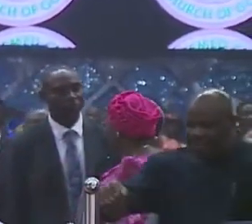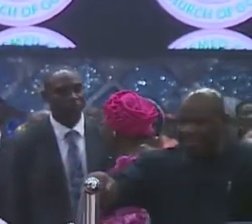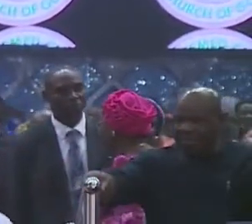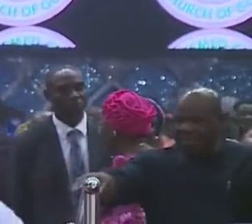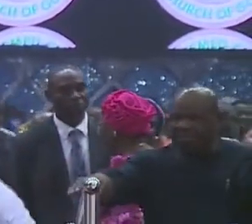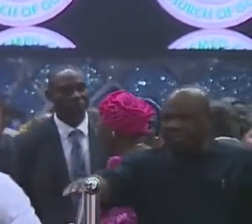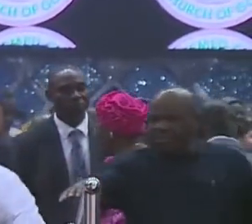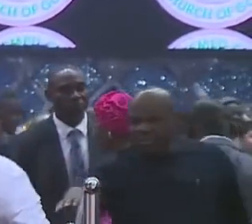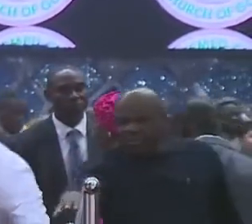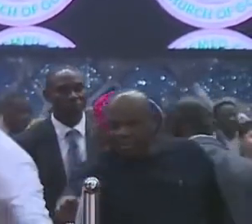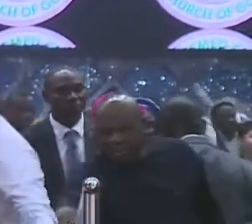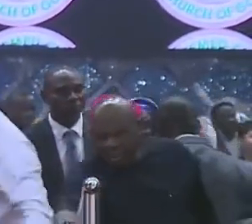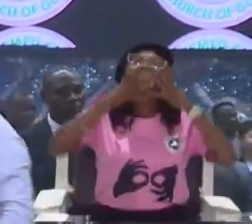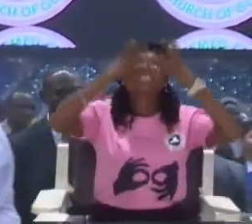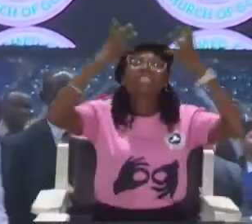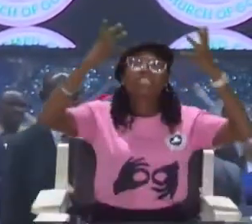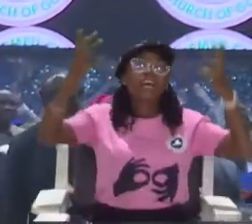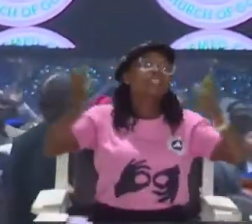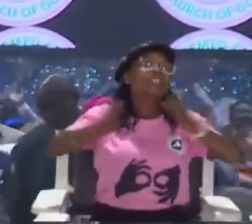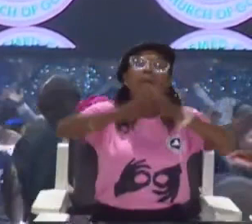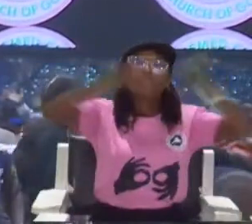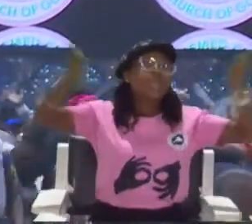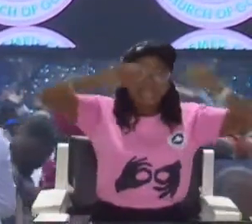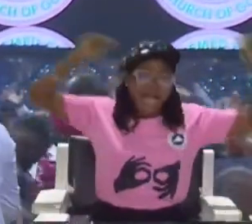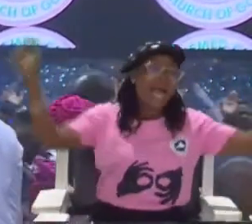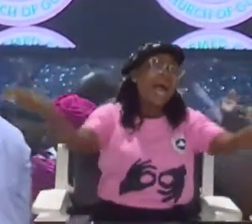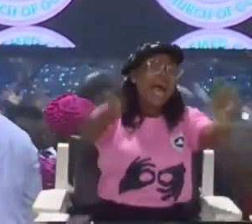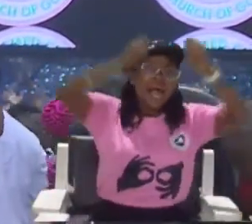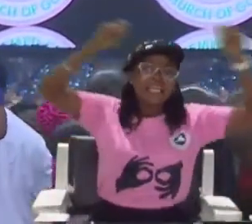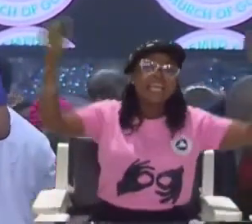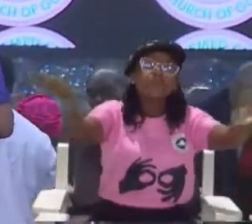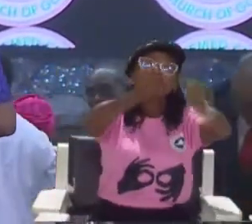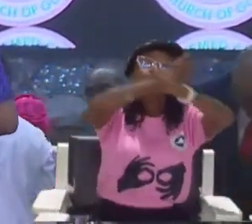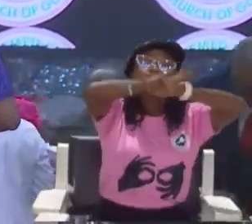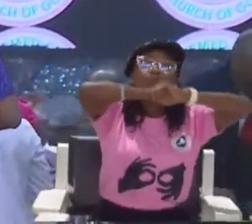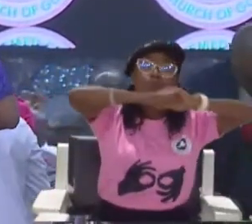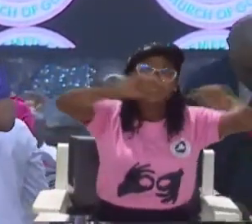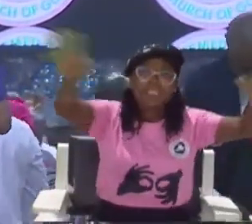Go ahead, shout a big hallelujah, hallelujah to him.